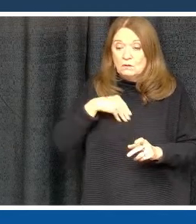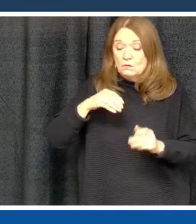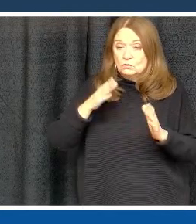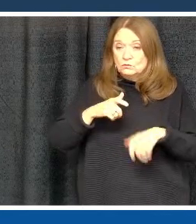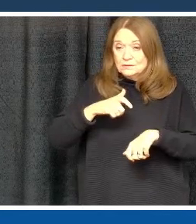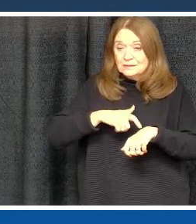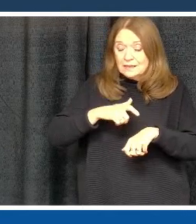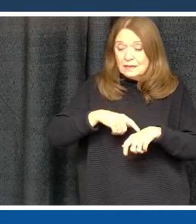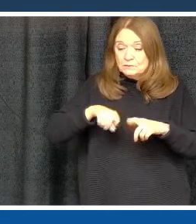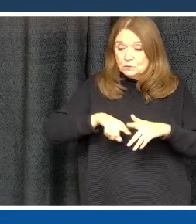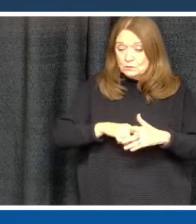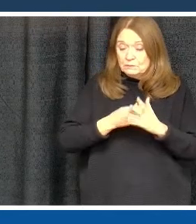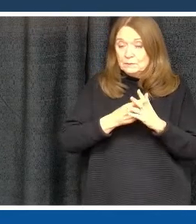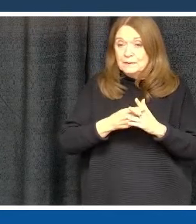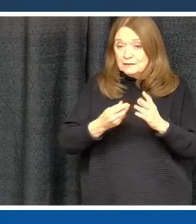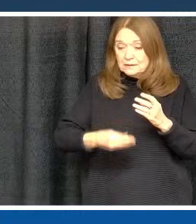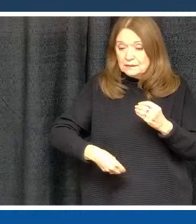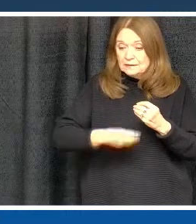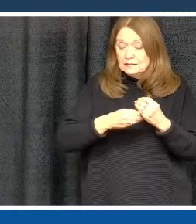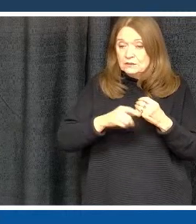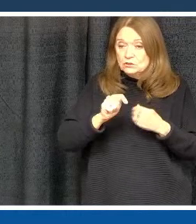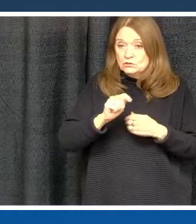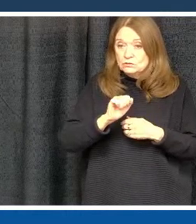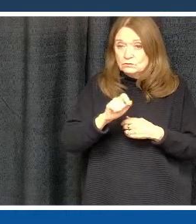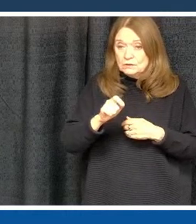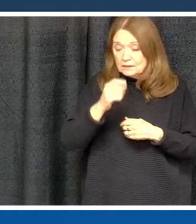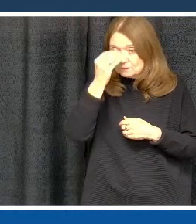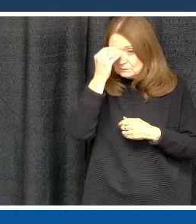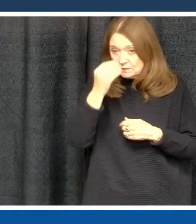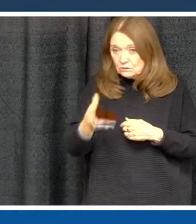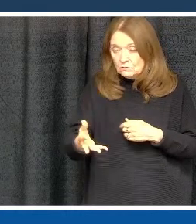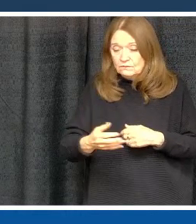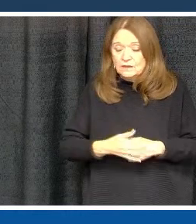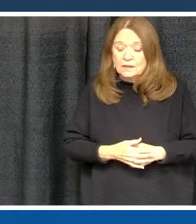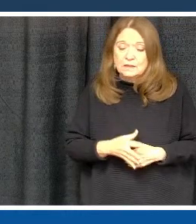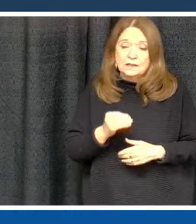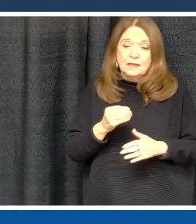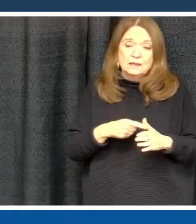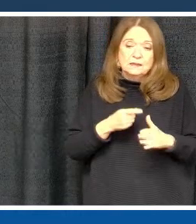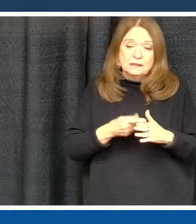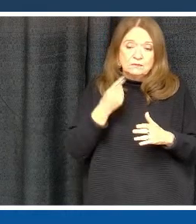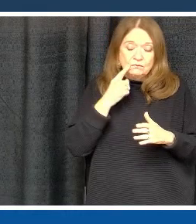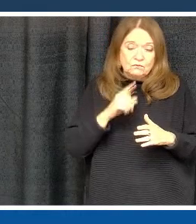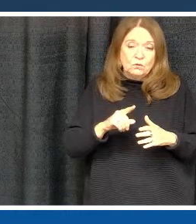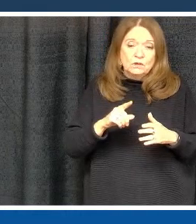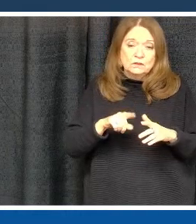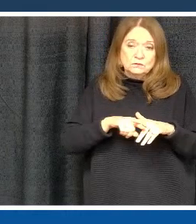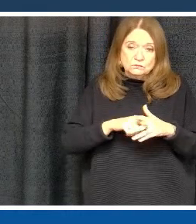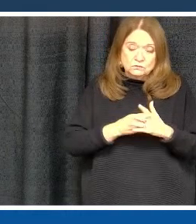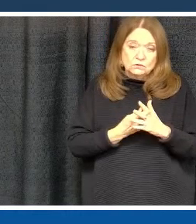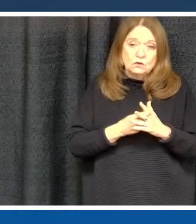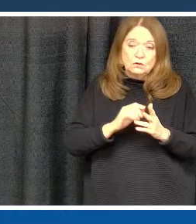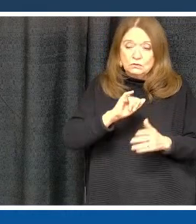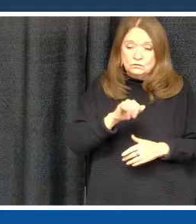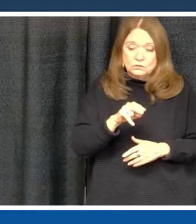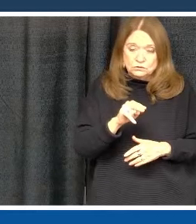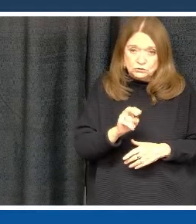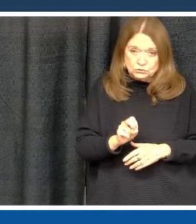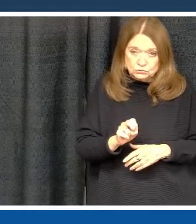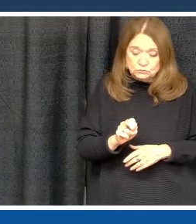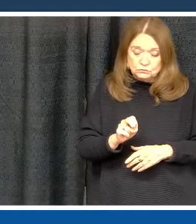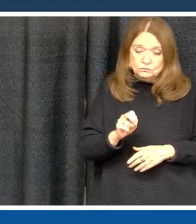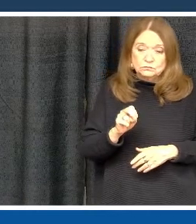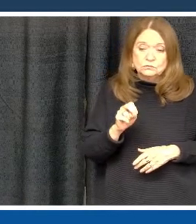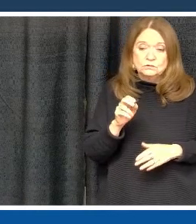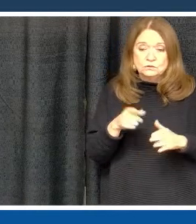the additional tax and be notified of the additional tax, and then for it to go into effect starting in June, so that